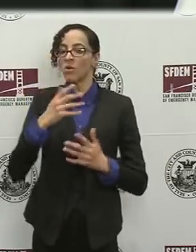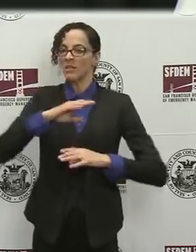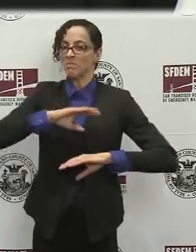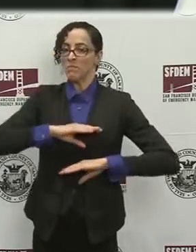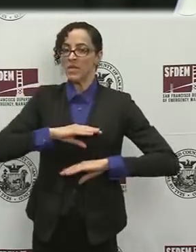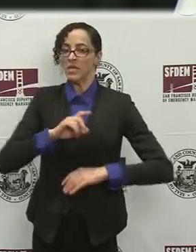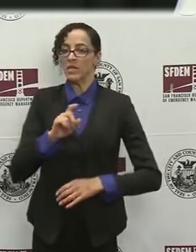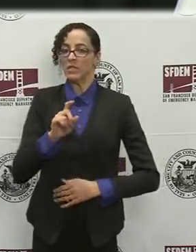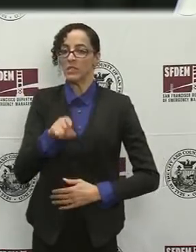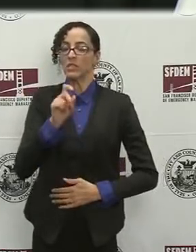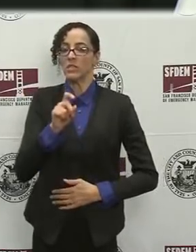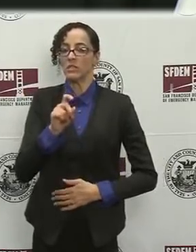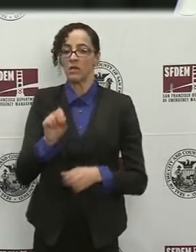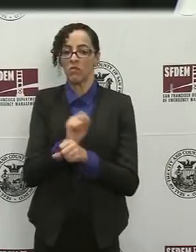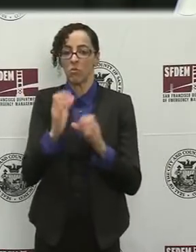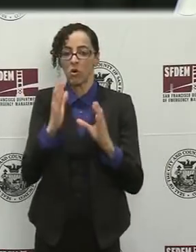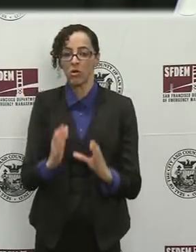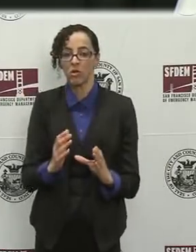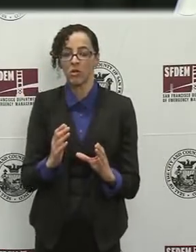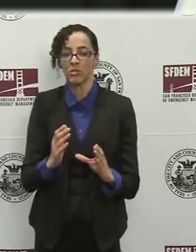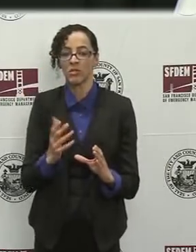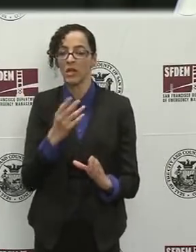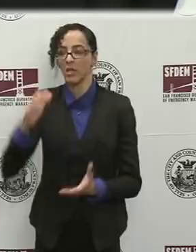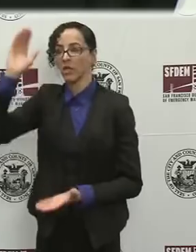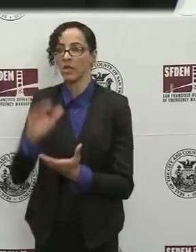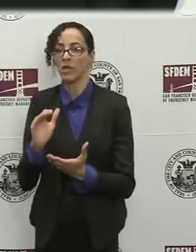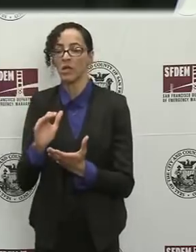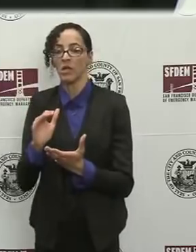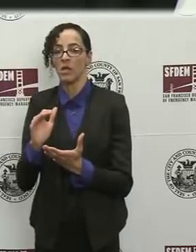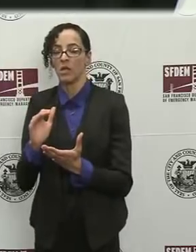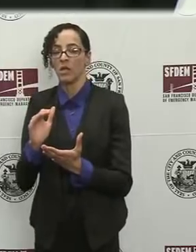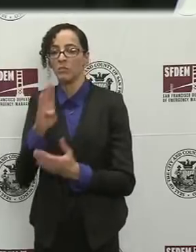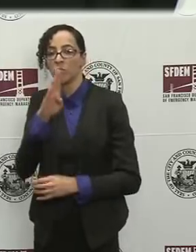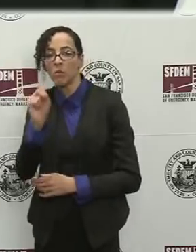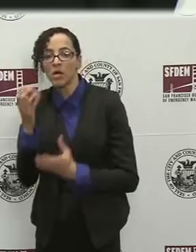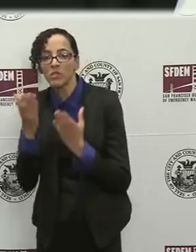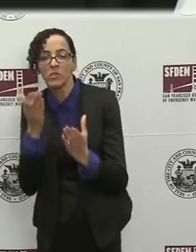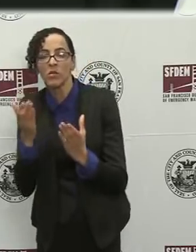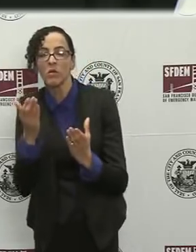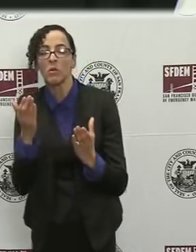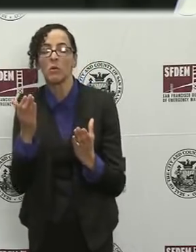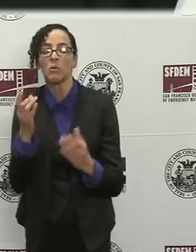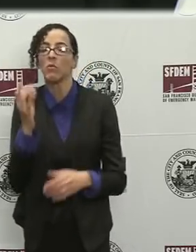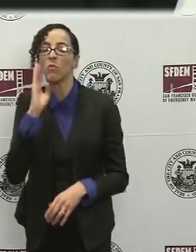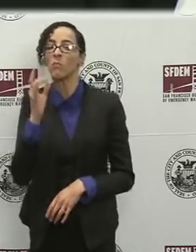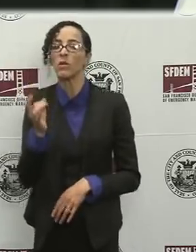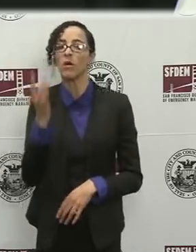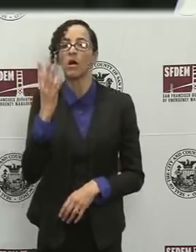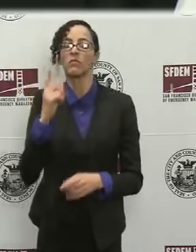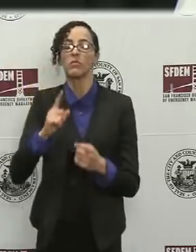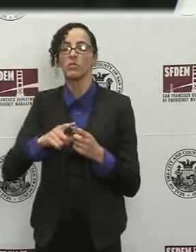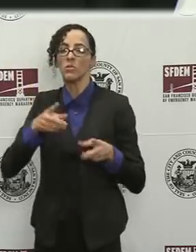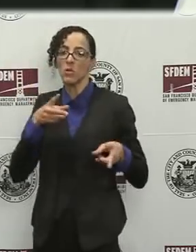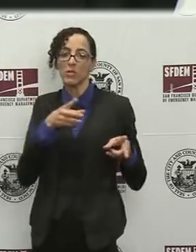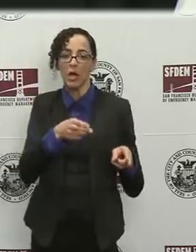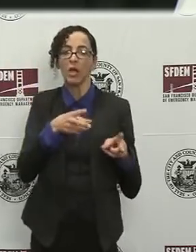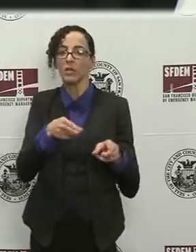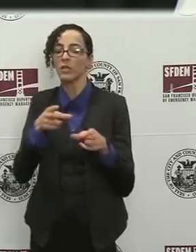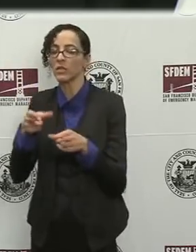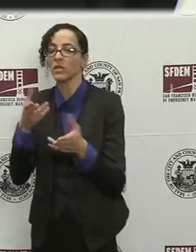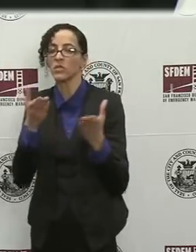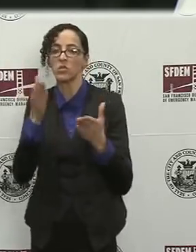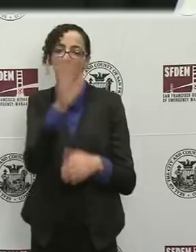it would be terrible for us to simply cut 30% of our service across the board. That would result in